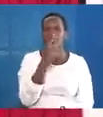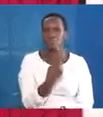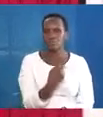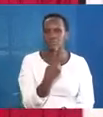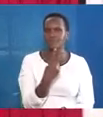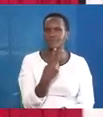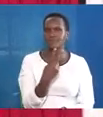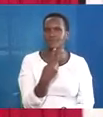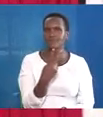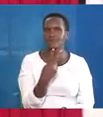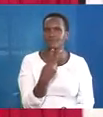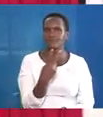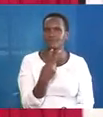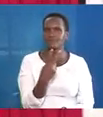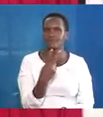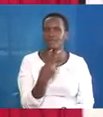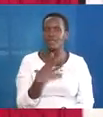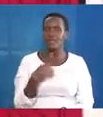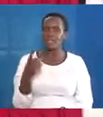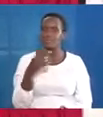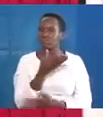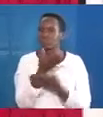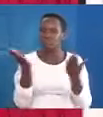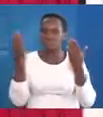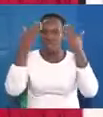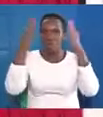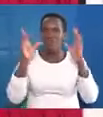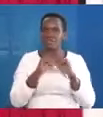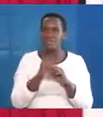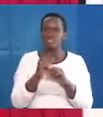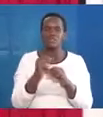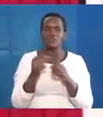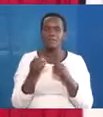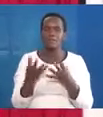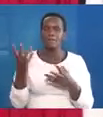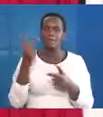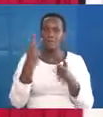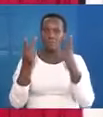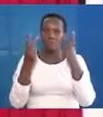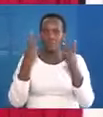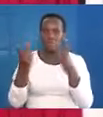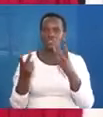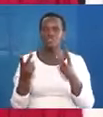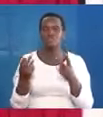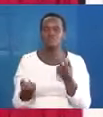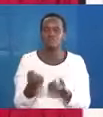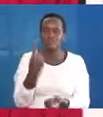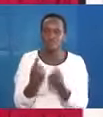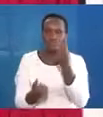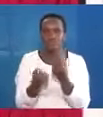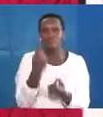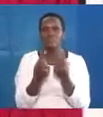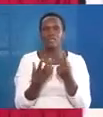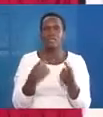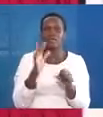BBI. And as you know, more views emerged at this stage, and most of these